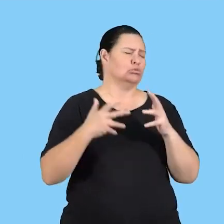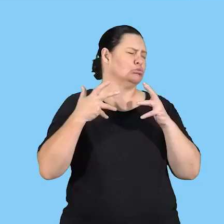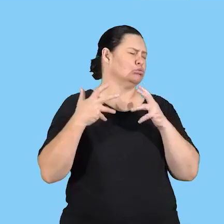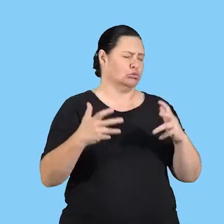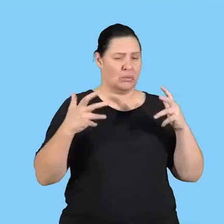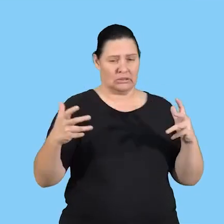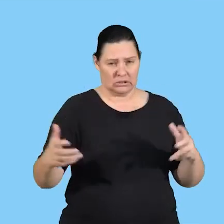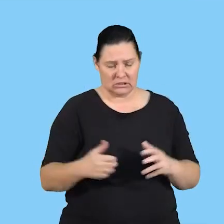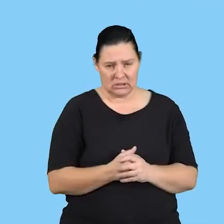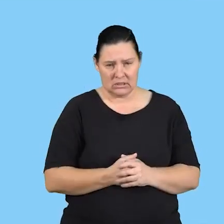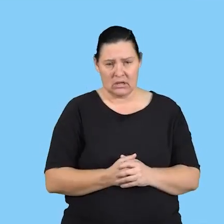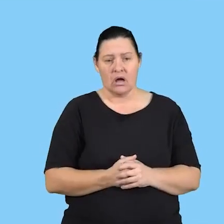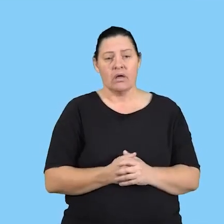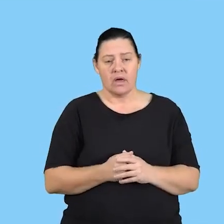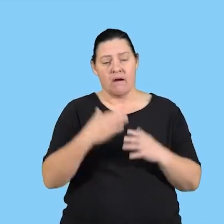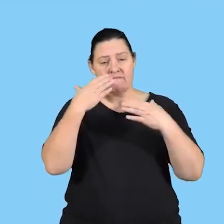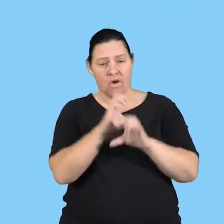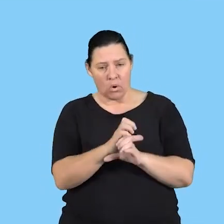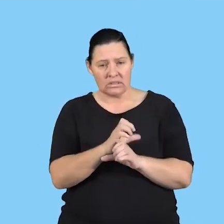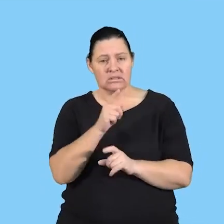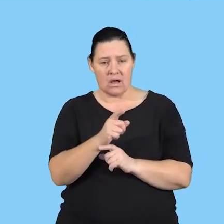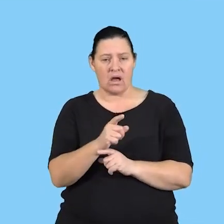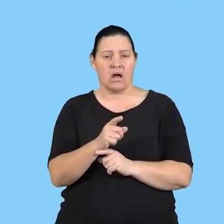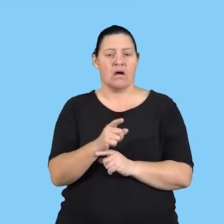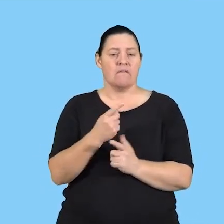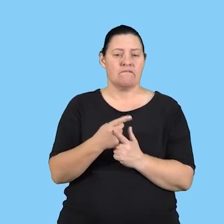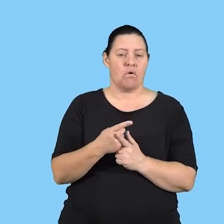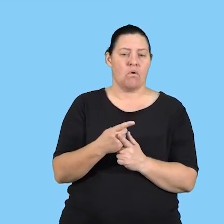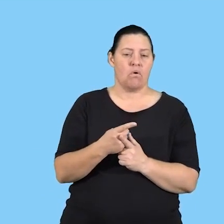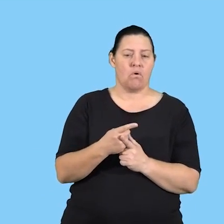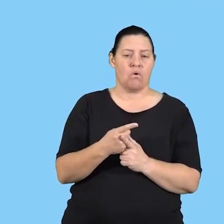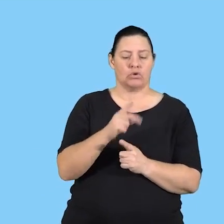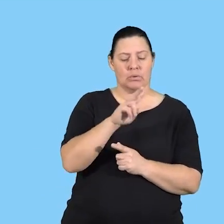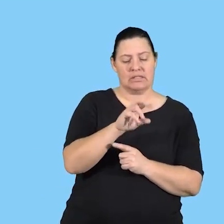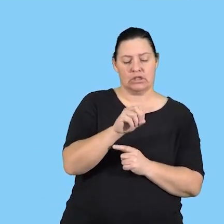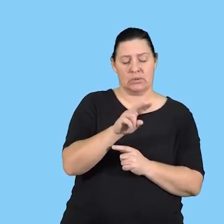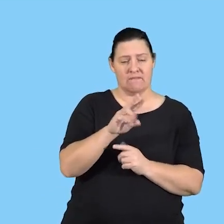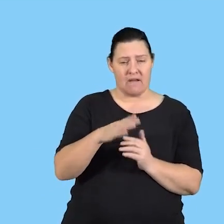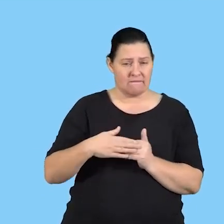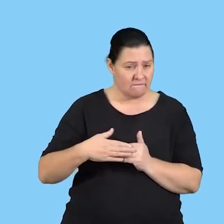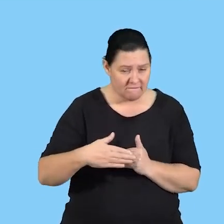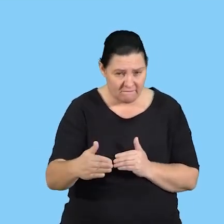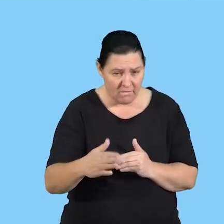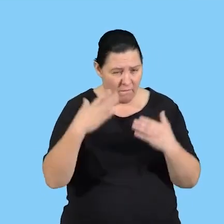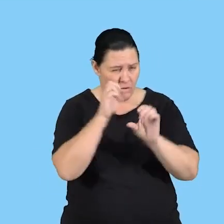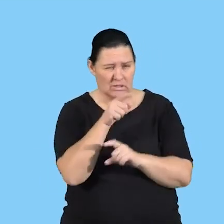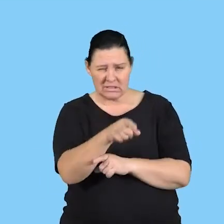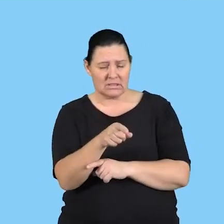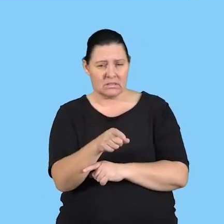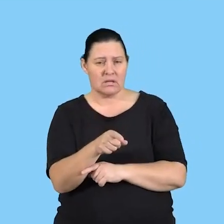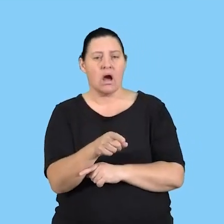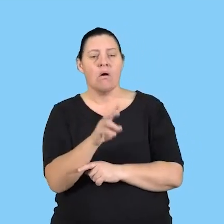The focus of the strengthened curriculum that we envisage from 2025 and